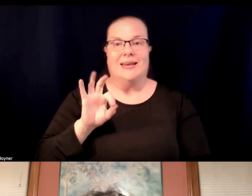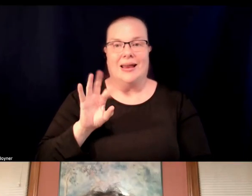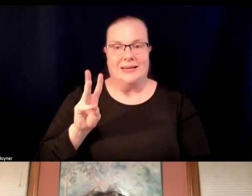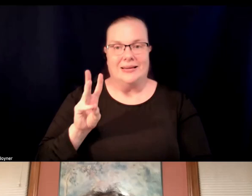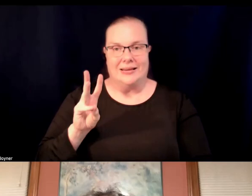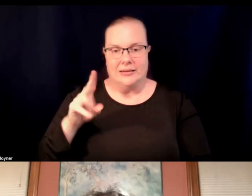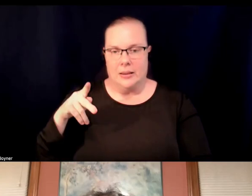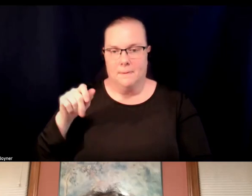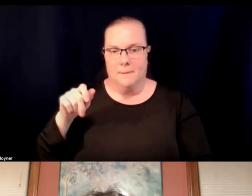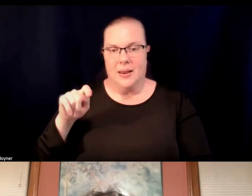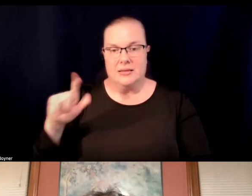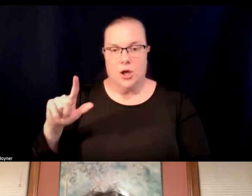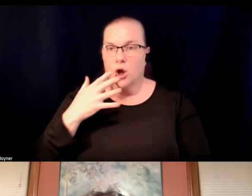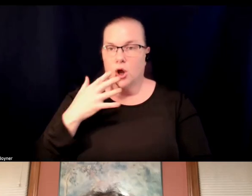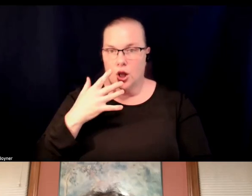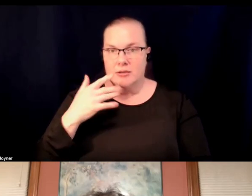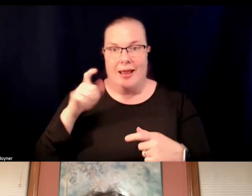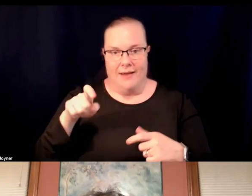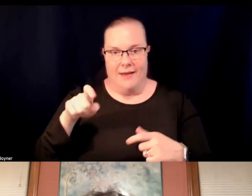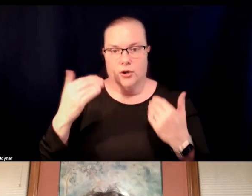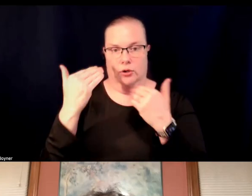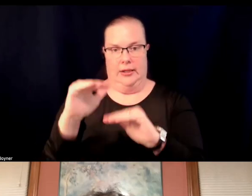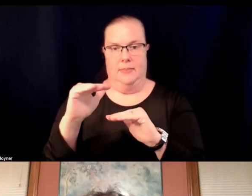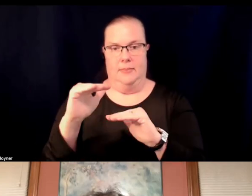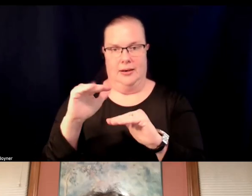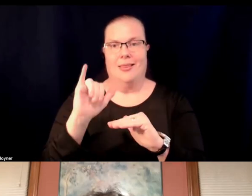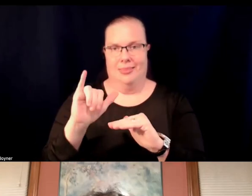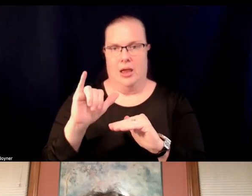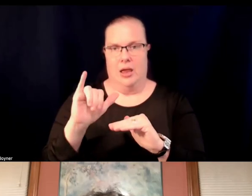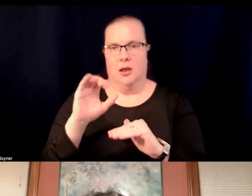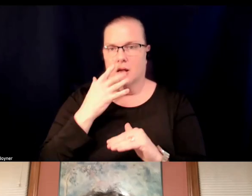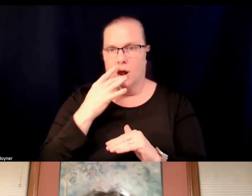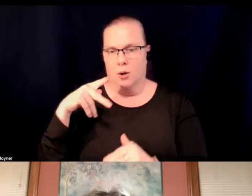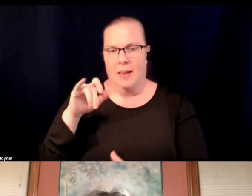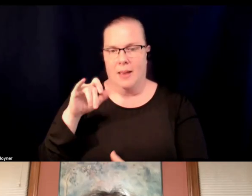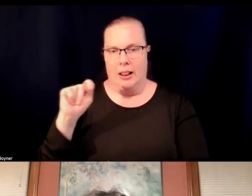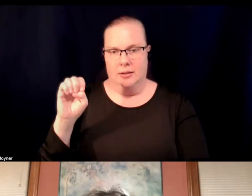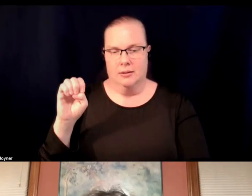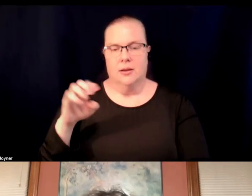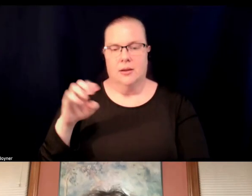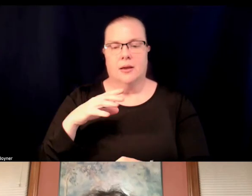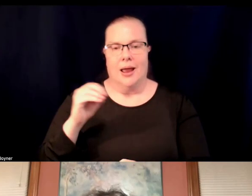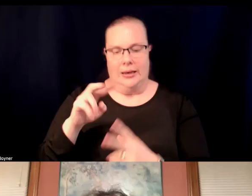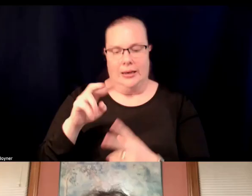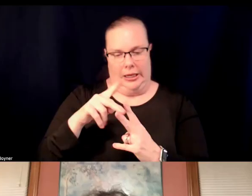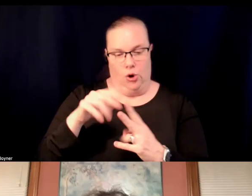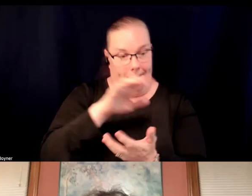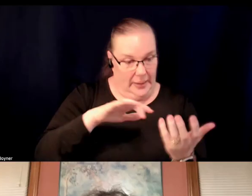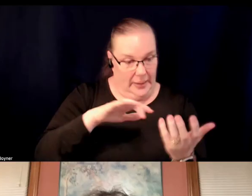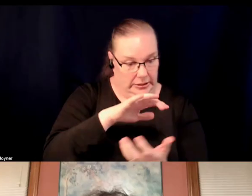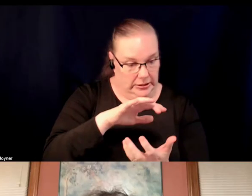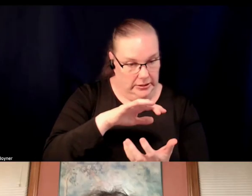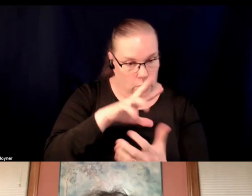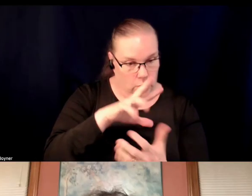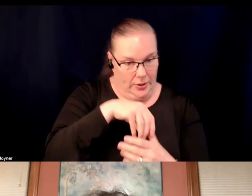like use that limited color palette and either mix within the actual like two colors